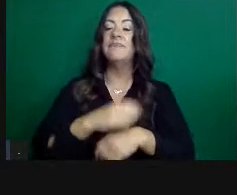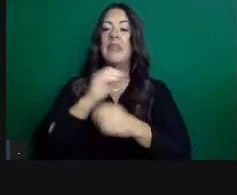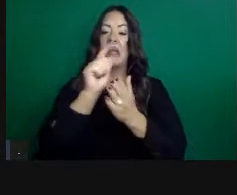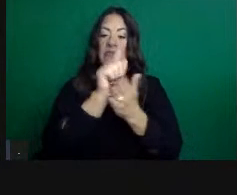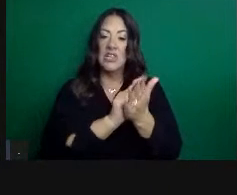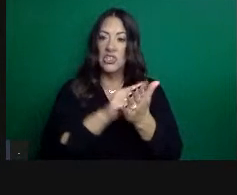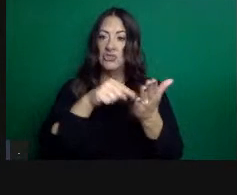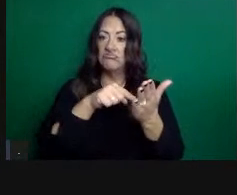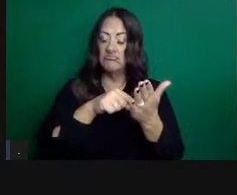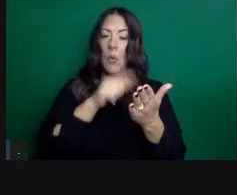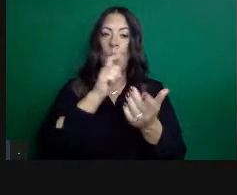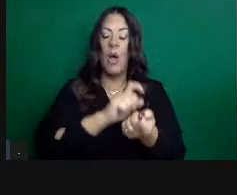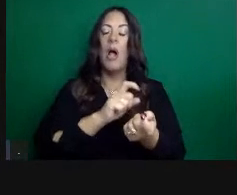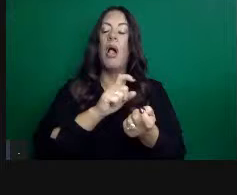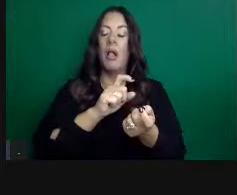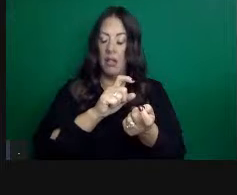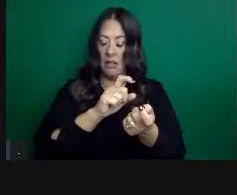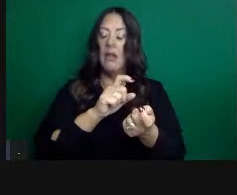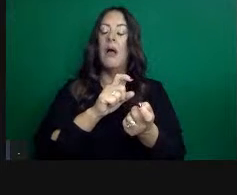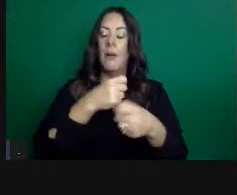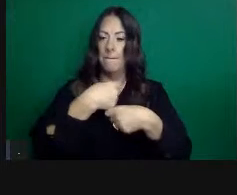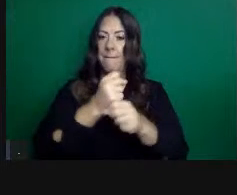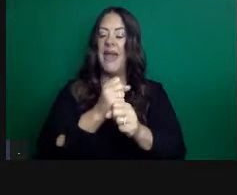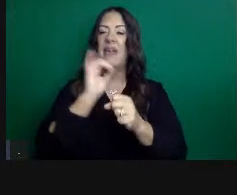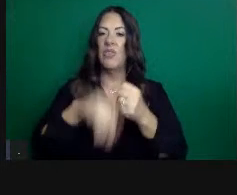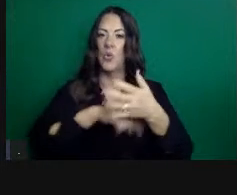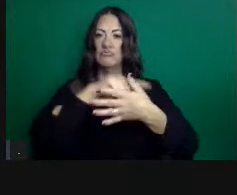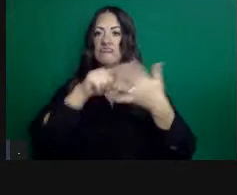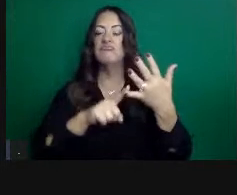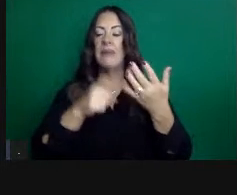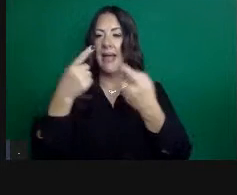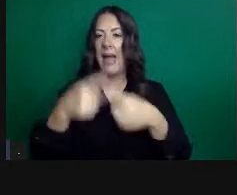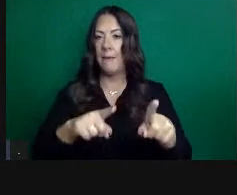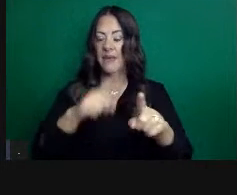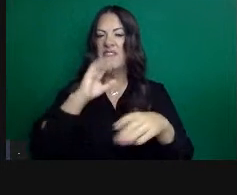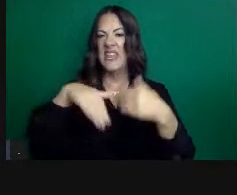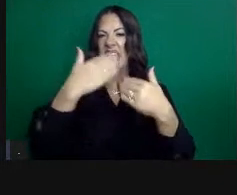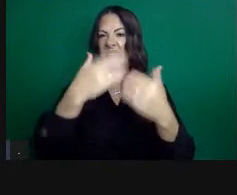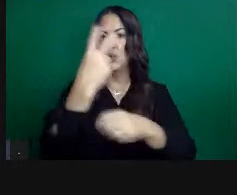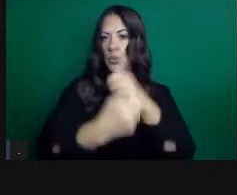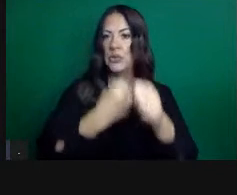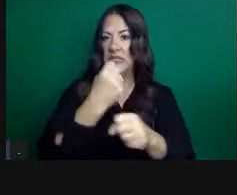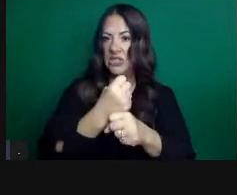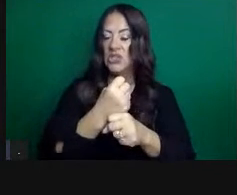begin for really focusing on the first 2 years. Next slide, please.